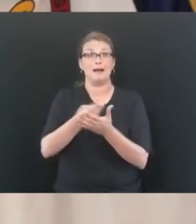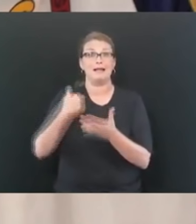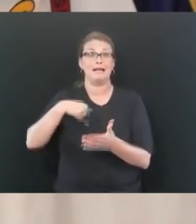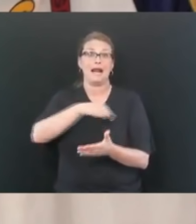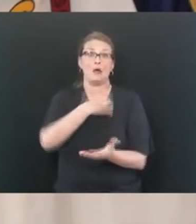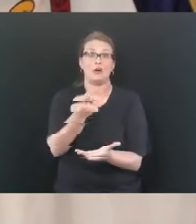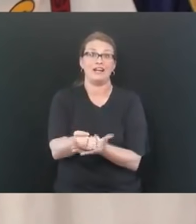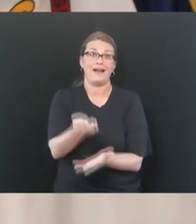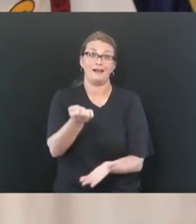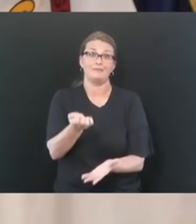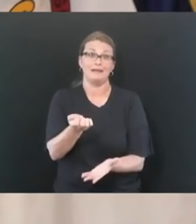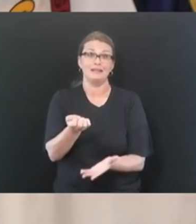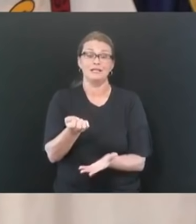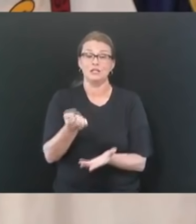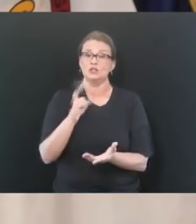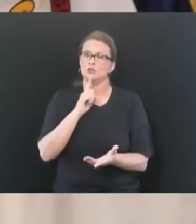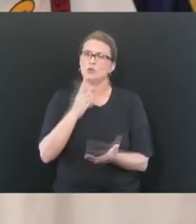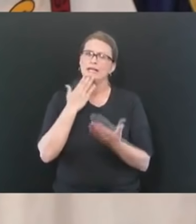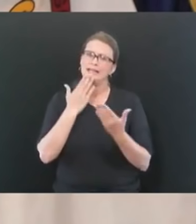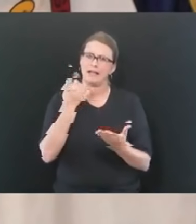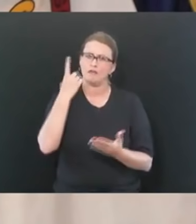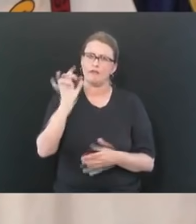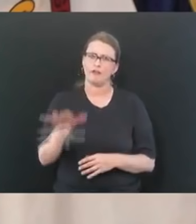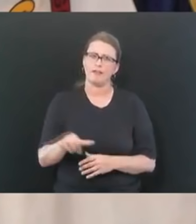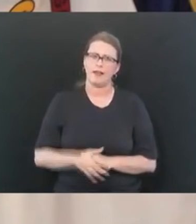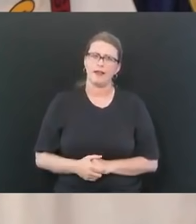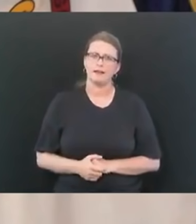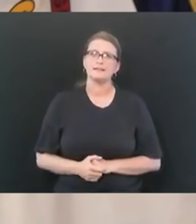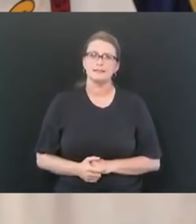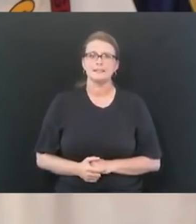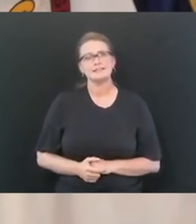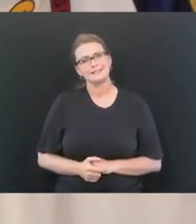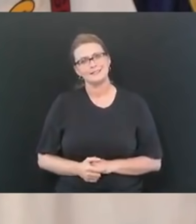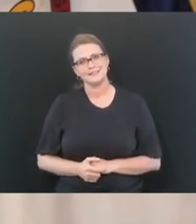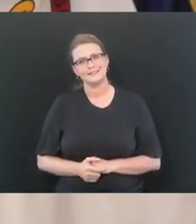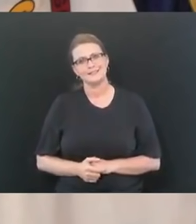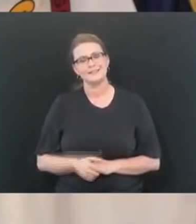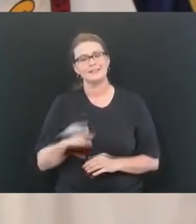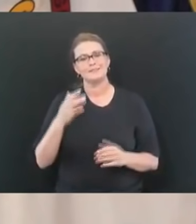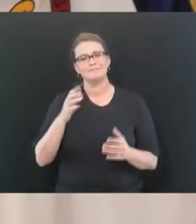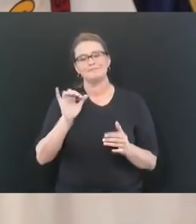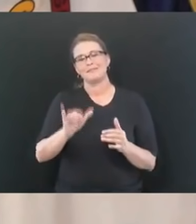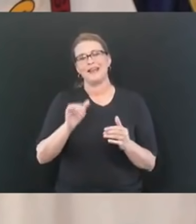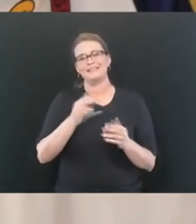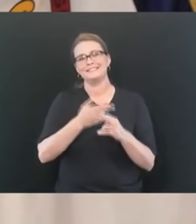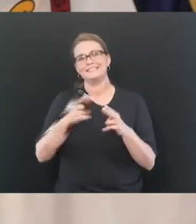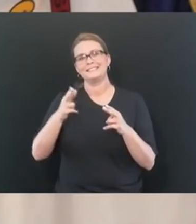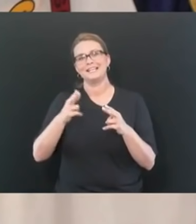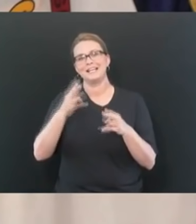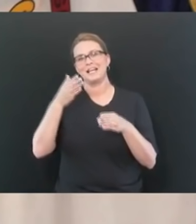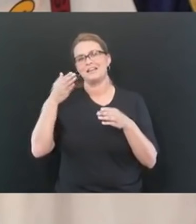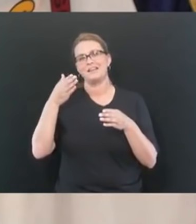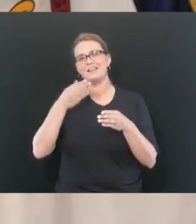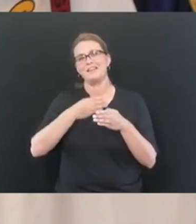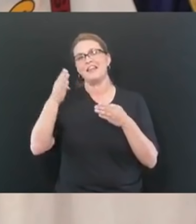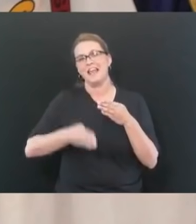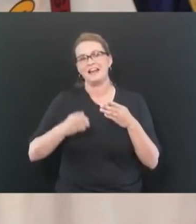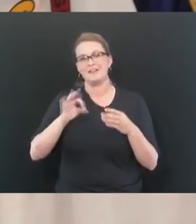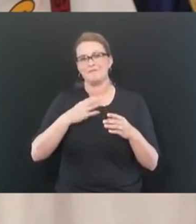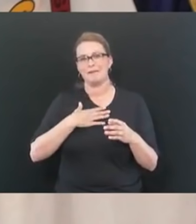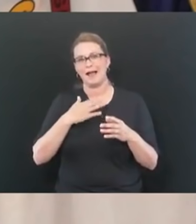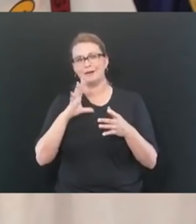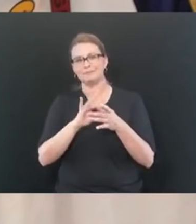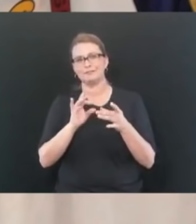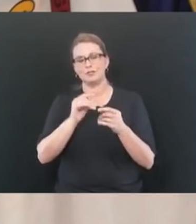So we're really thankful. And so I guess I'll end in that and just say, again, remember